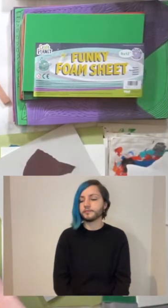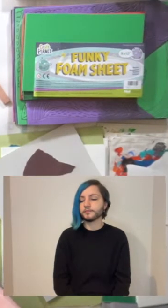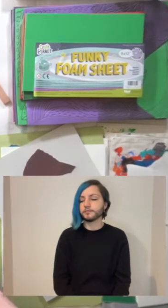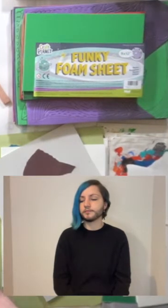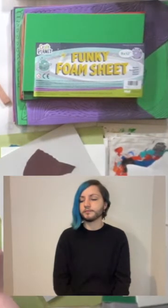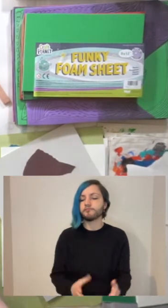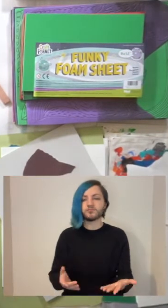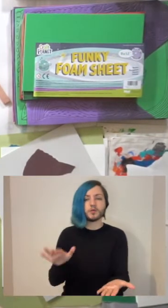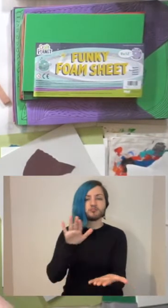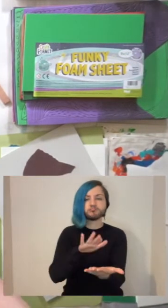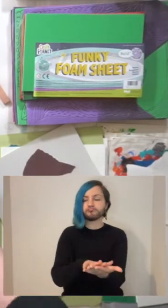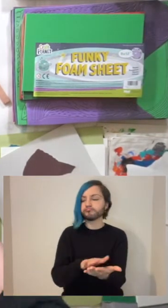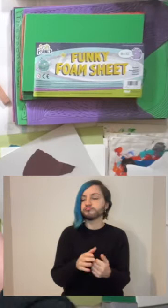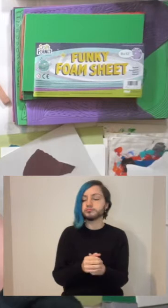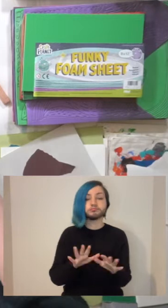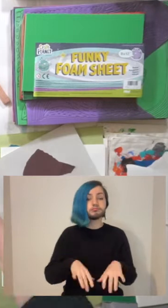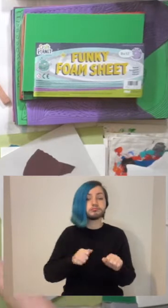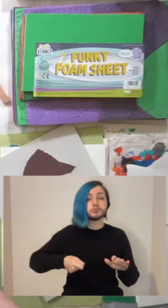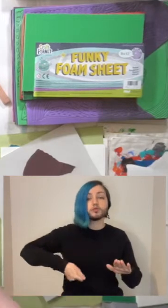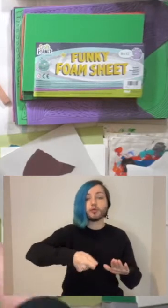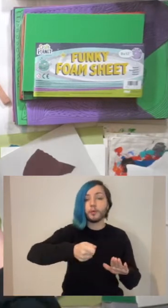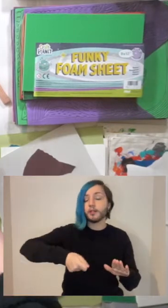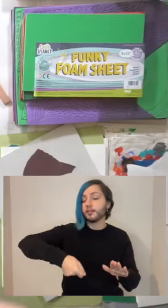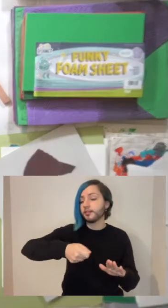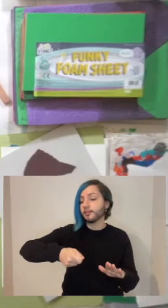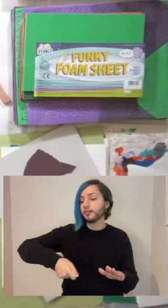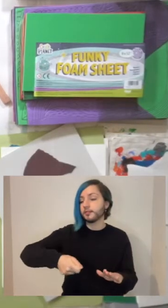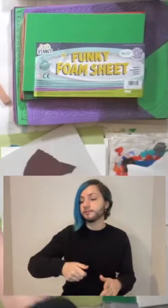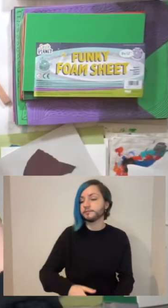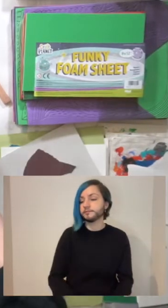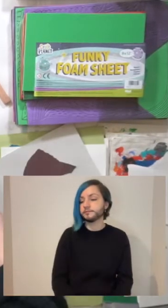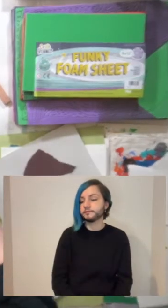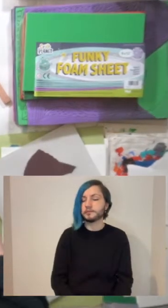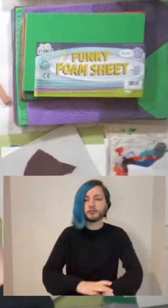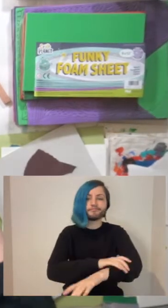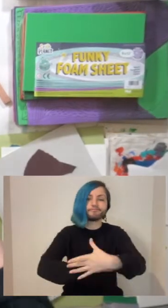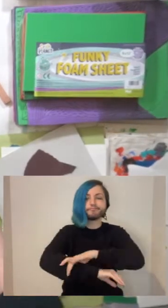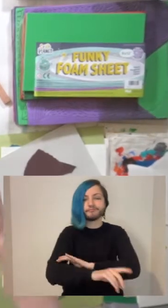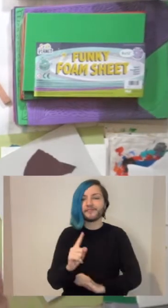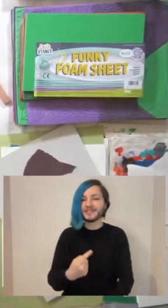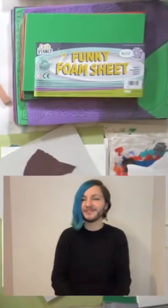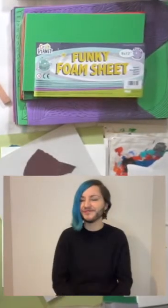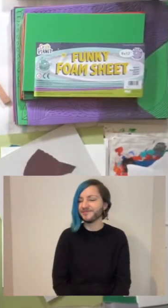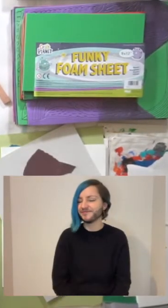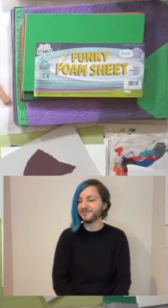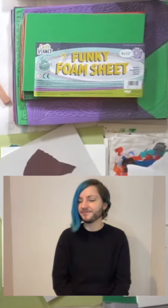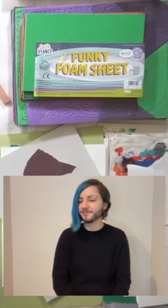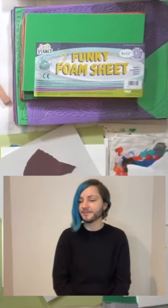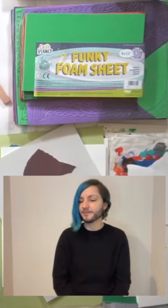done, I'll place it on here and starts to roll. Better get my sweater out of the way.